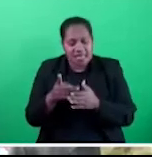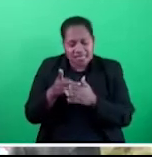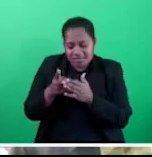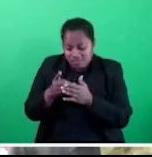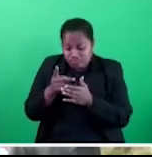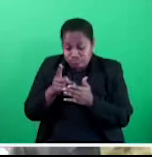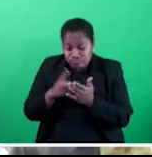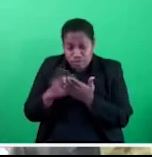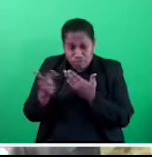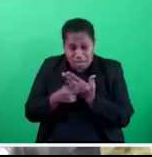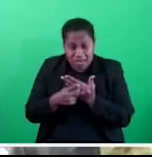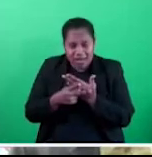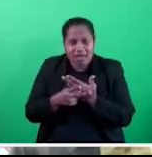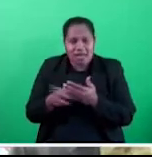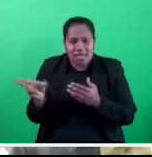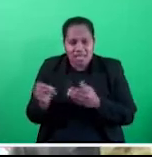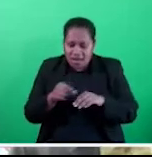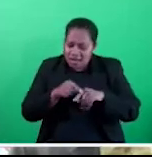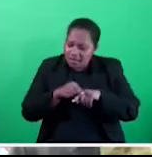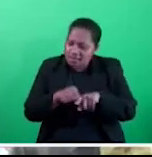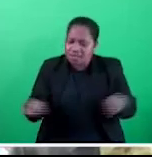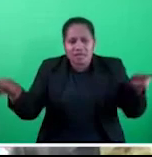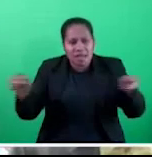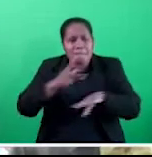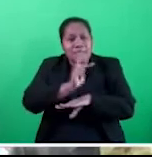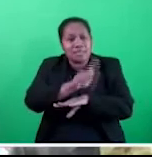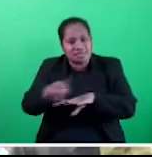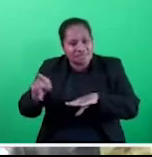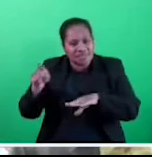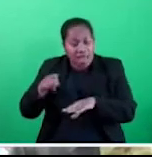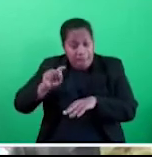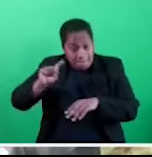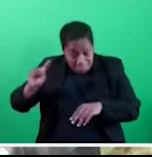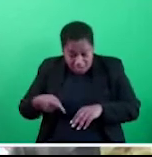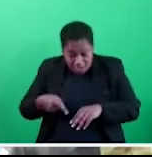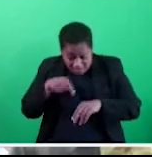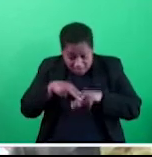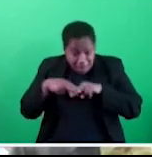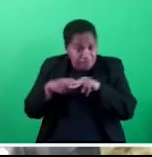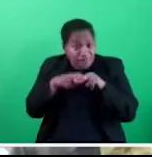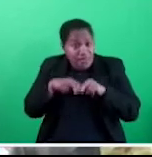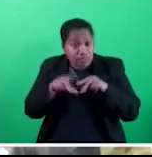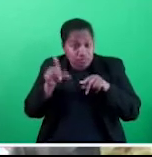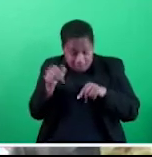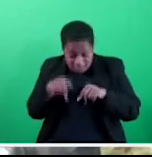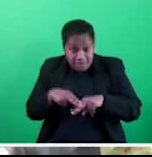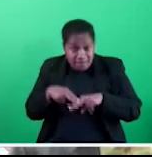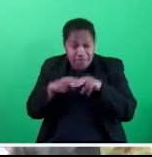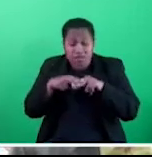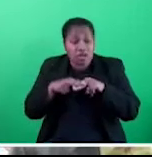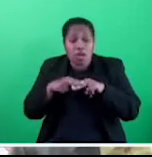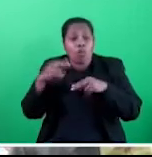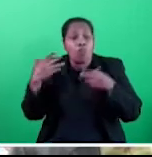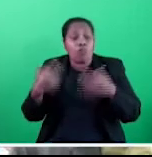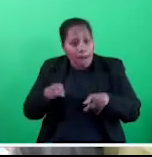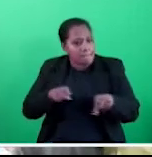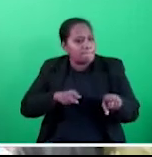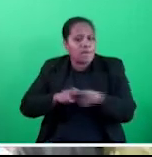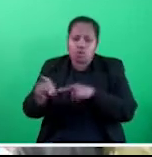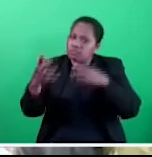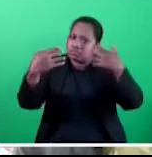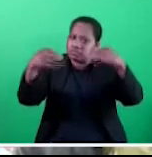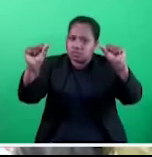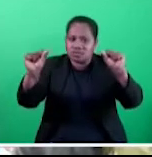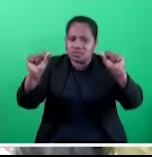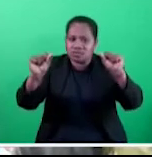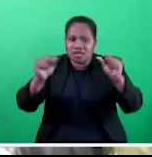Pacific. But the one that was done in Fiji was the most successful of them all. The project worked well in Fiji compared to what happened